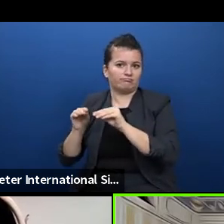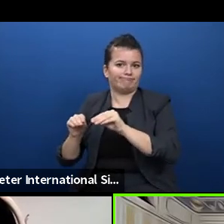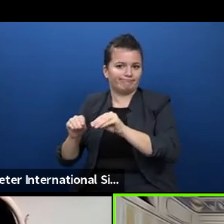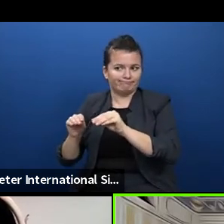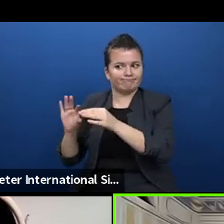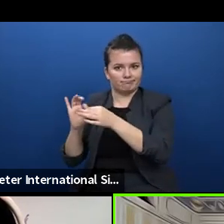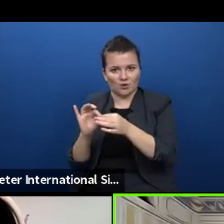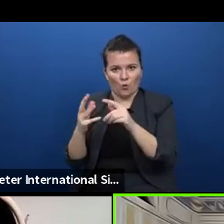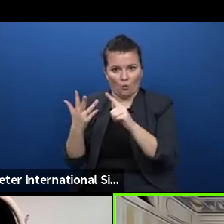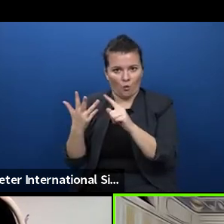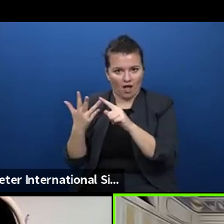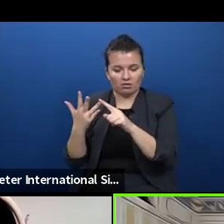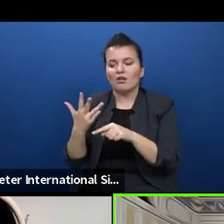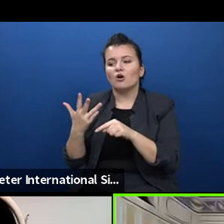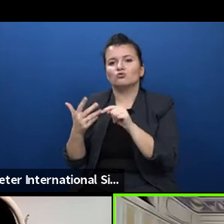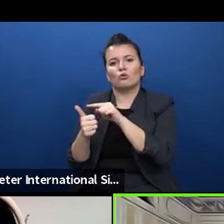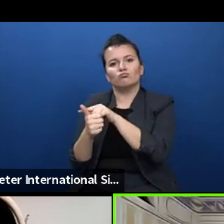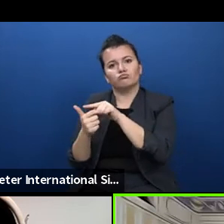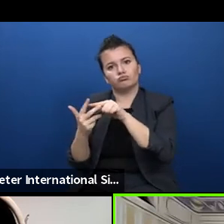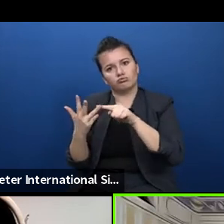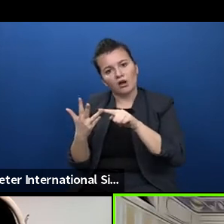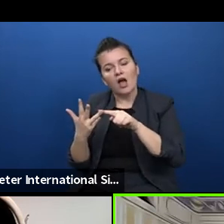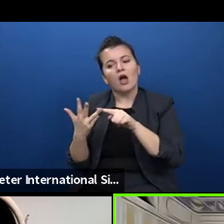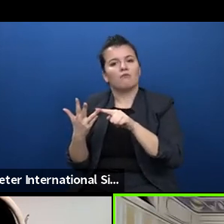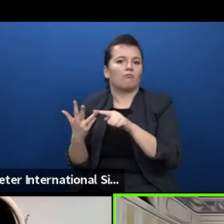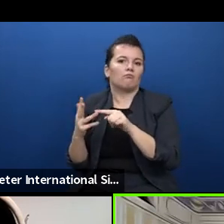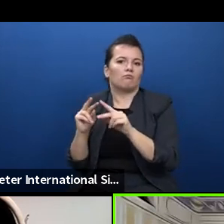and these will probably be,